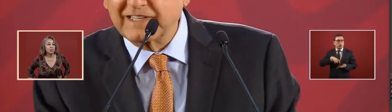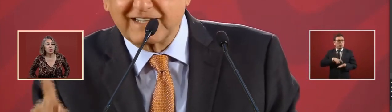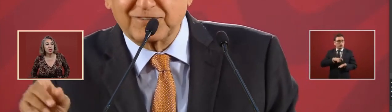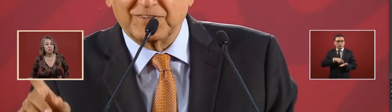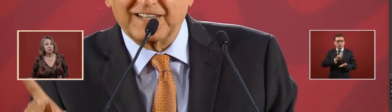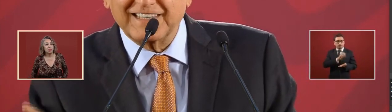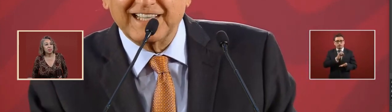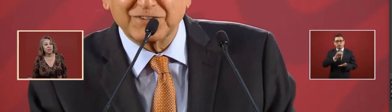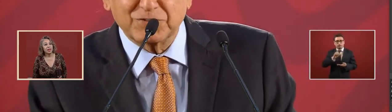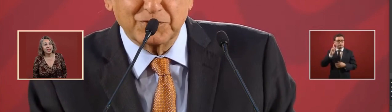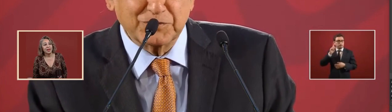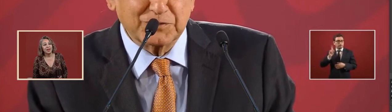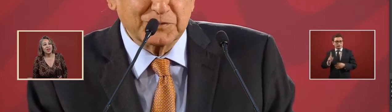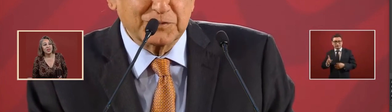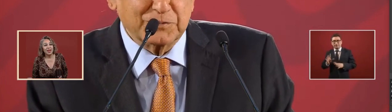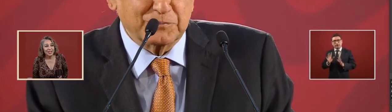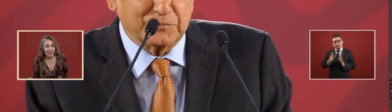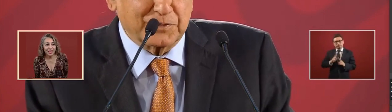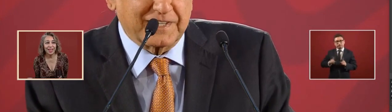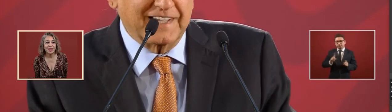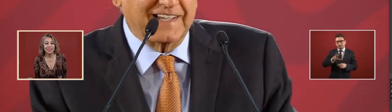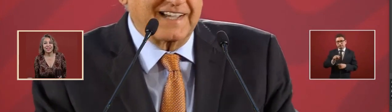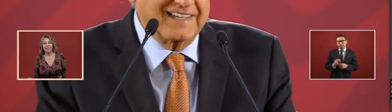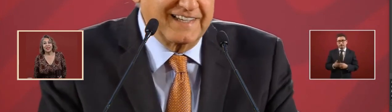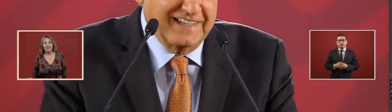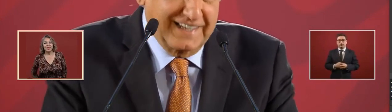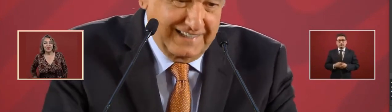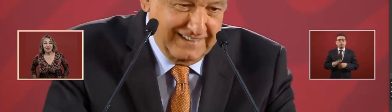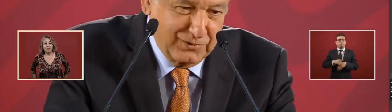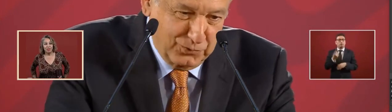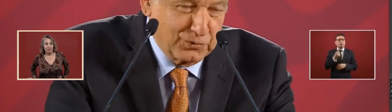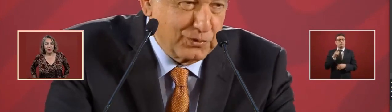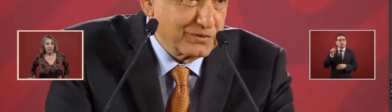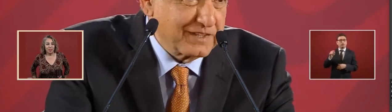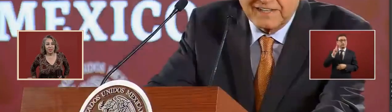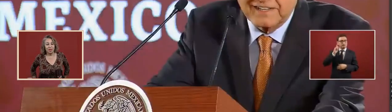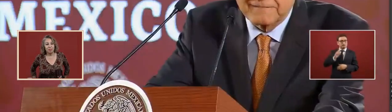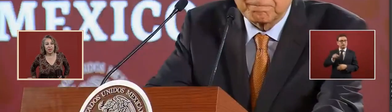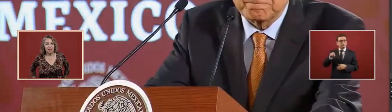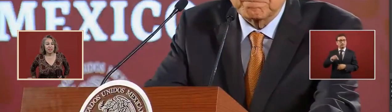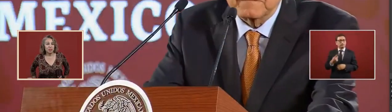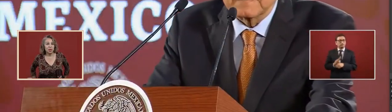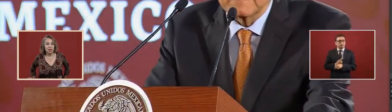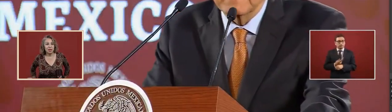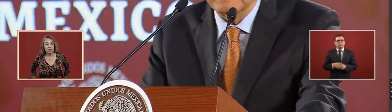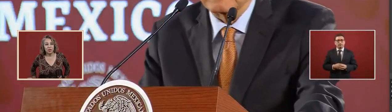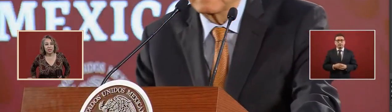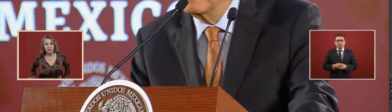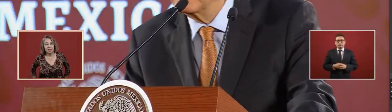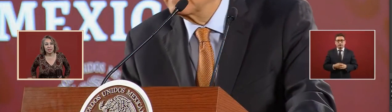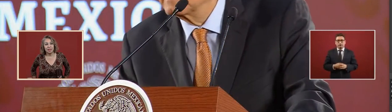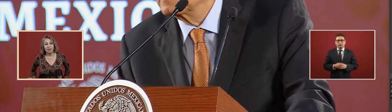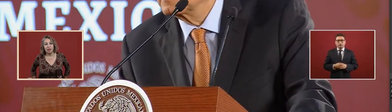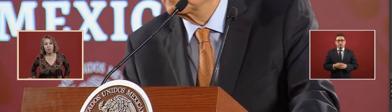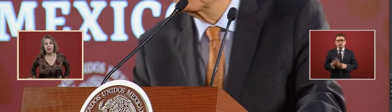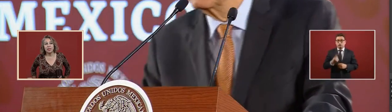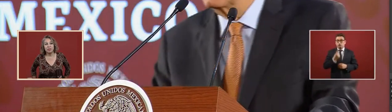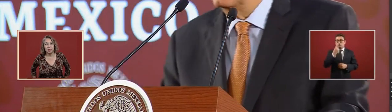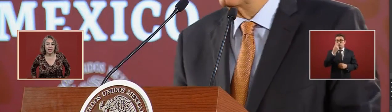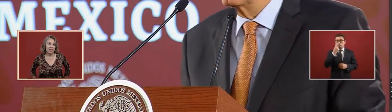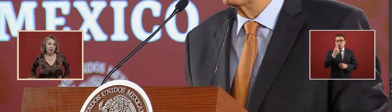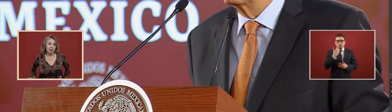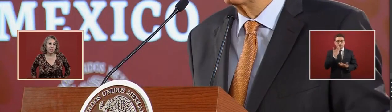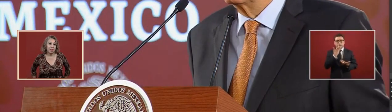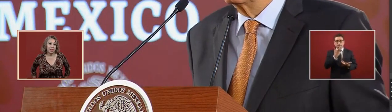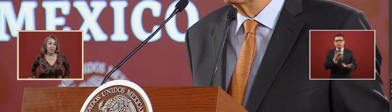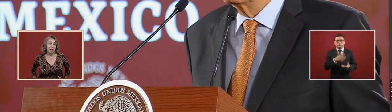Zacatecas we're all Zacatecas, no. No, not Zacatecas ahí, uno de los que, because one of the ones quería, that wanted to era,